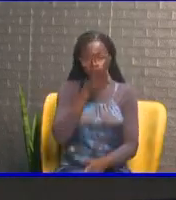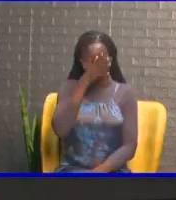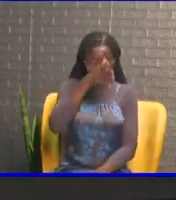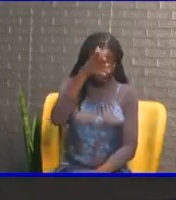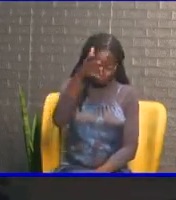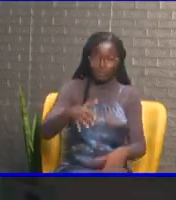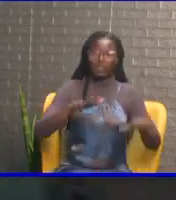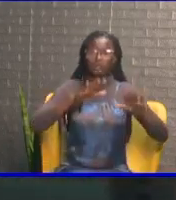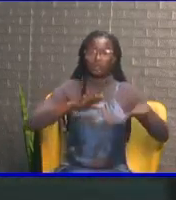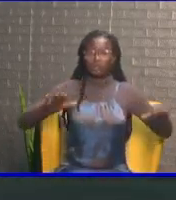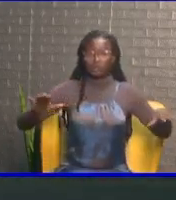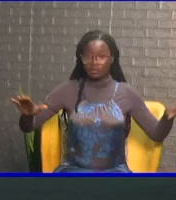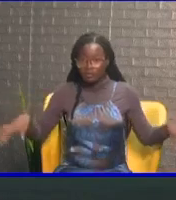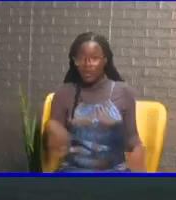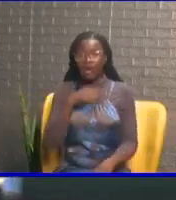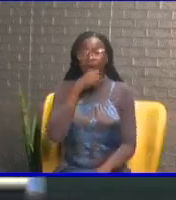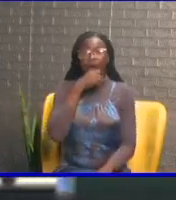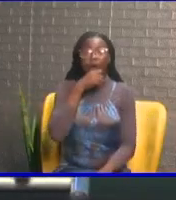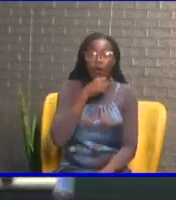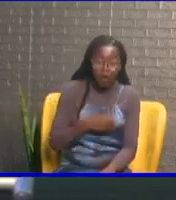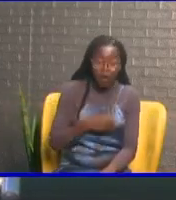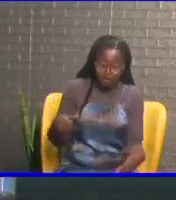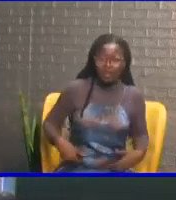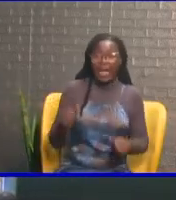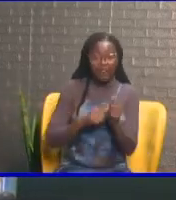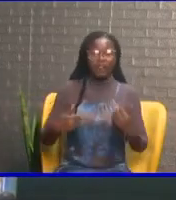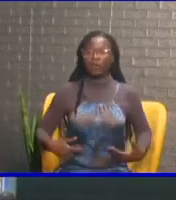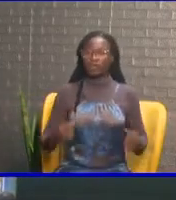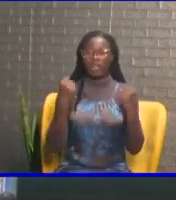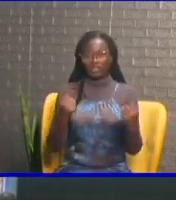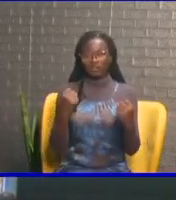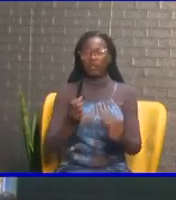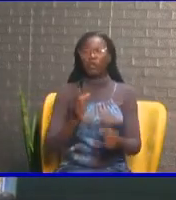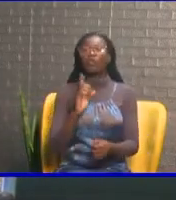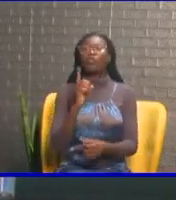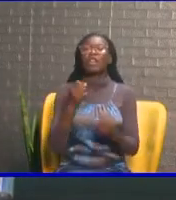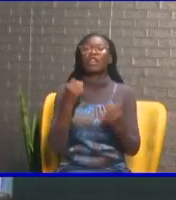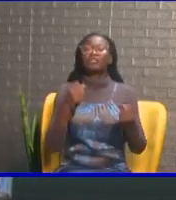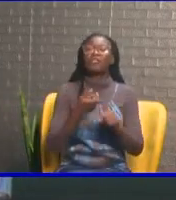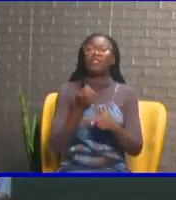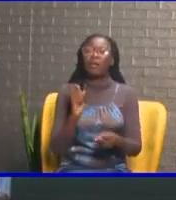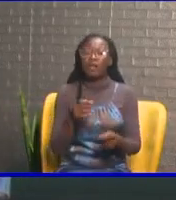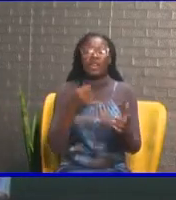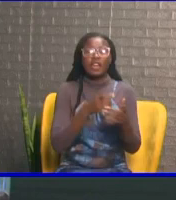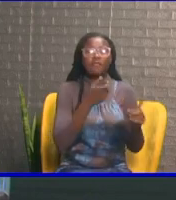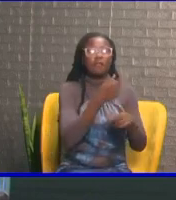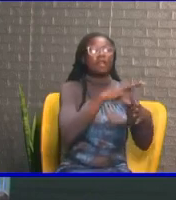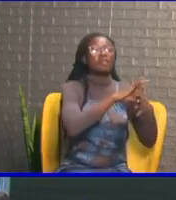Children walked that journey. Everybody had strength. Where did that strength come from? It came from the lamb they